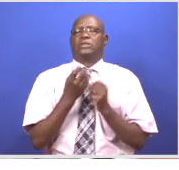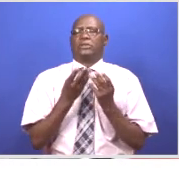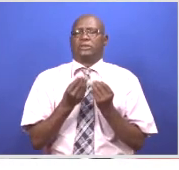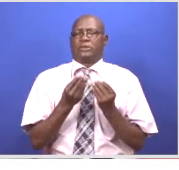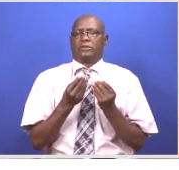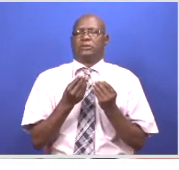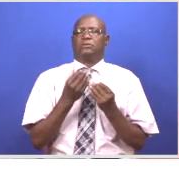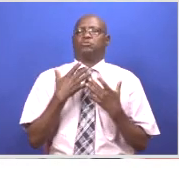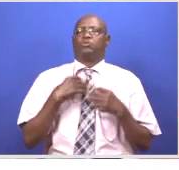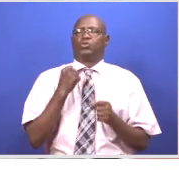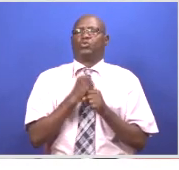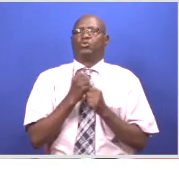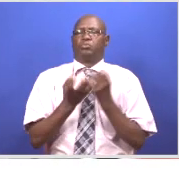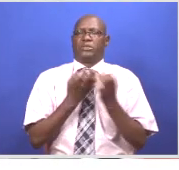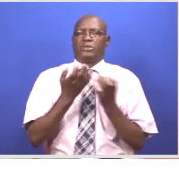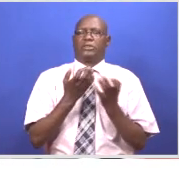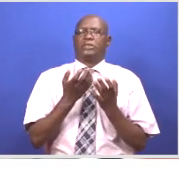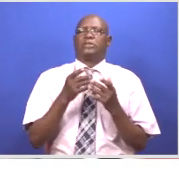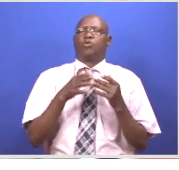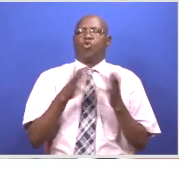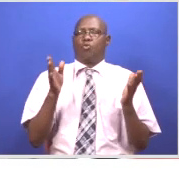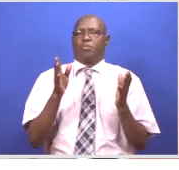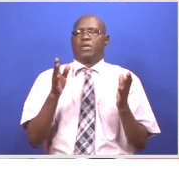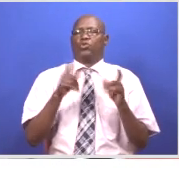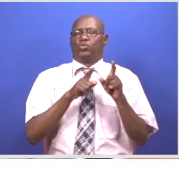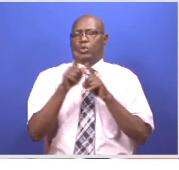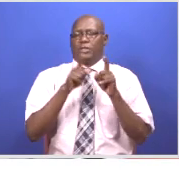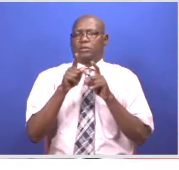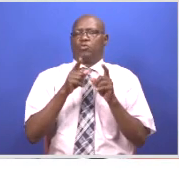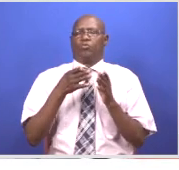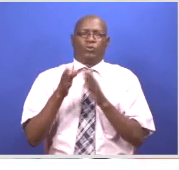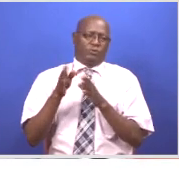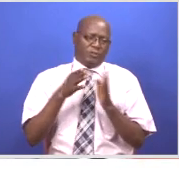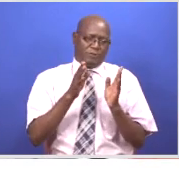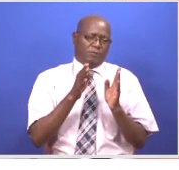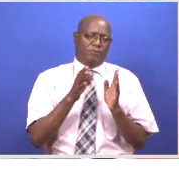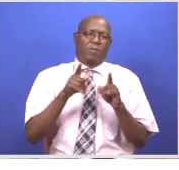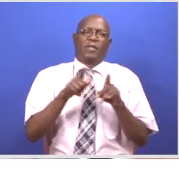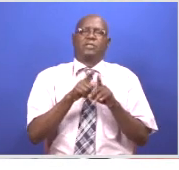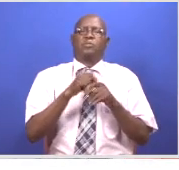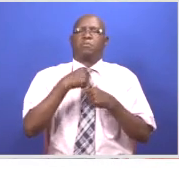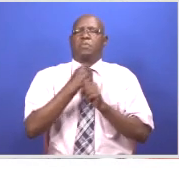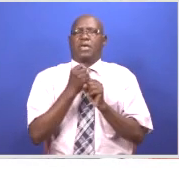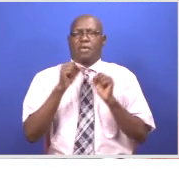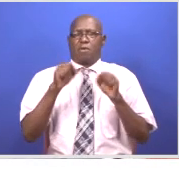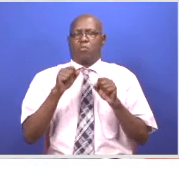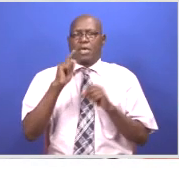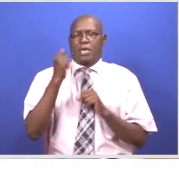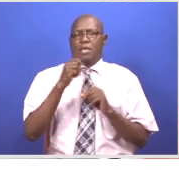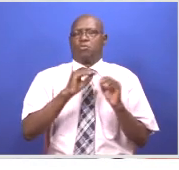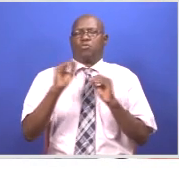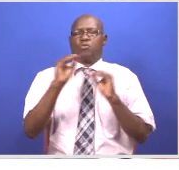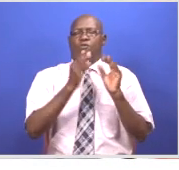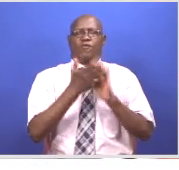business, to open up tourism opportunities, and to enable Kenyans move faster and save